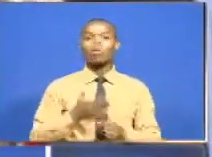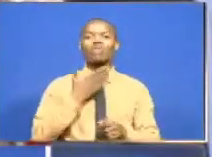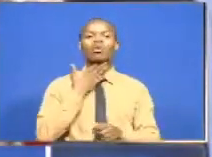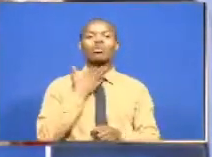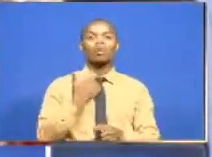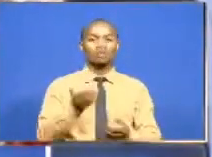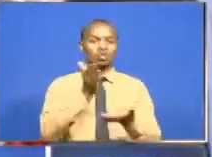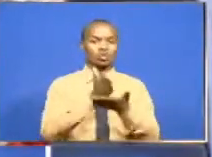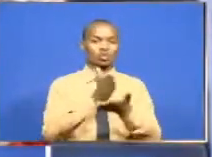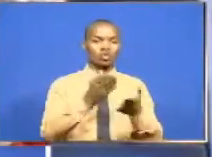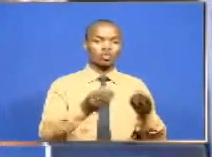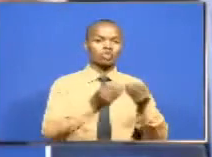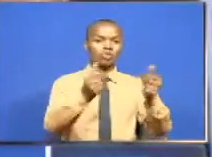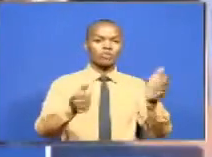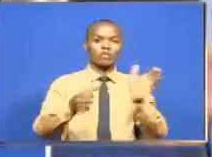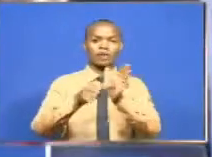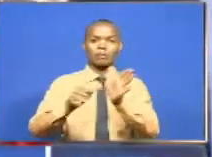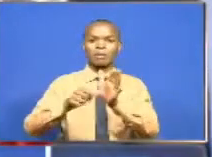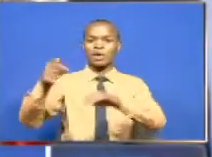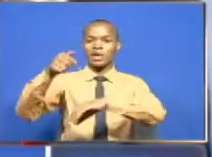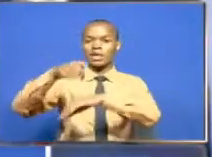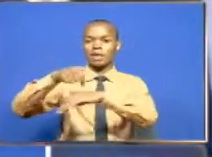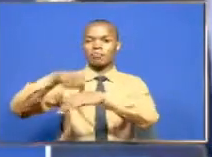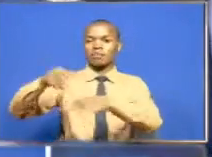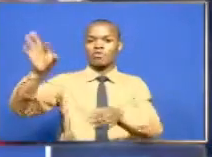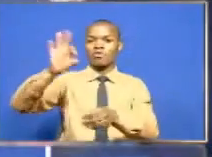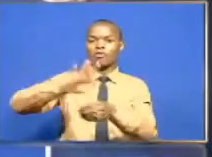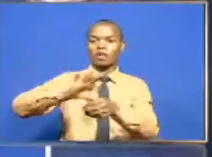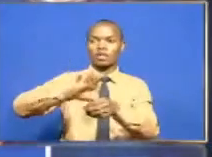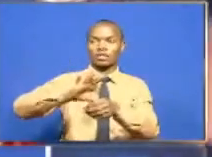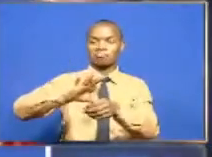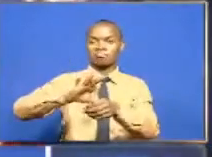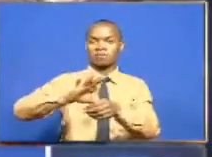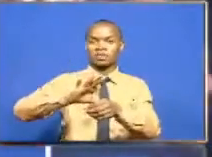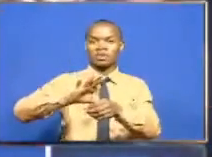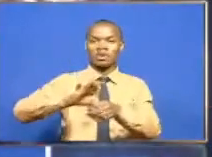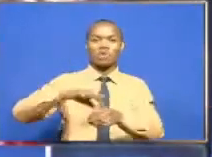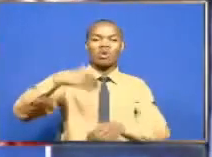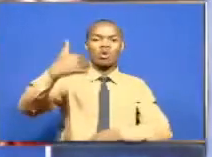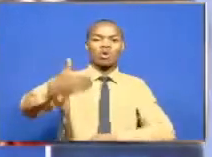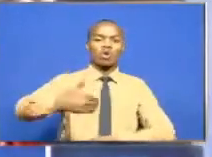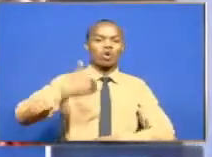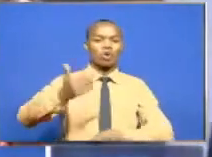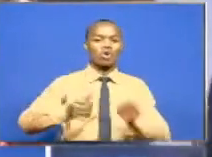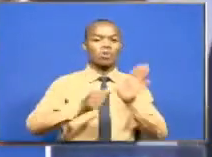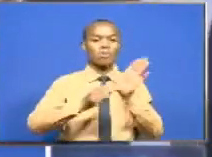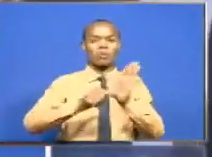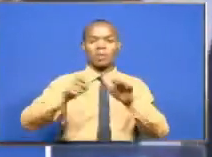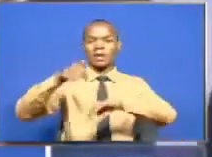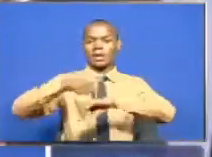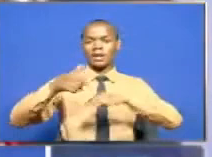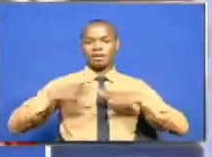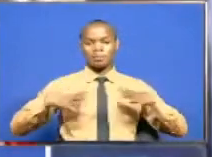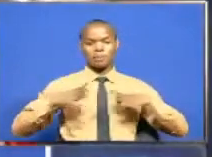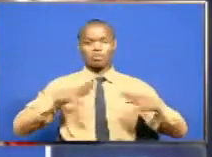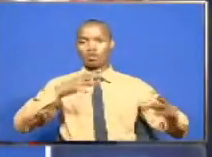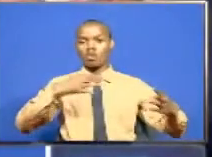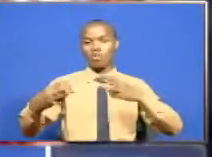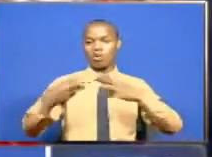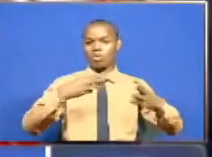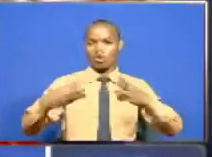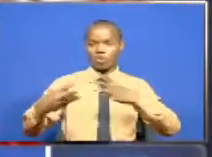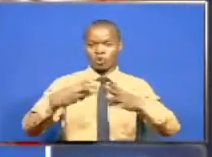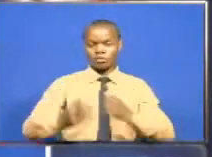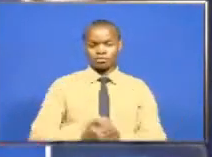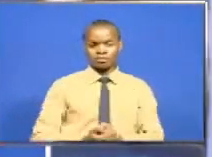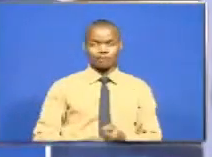mambo ya uchaguzi. Kila mara kwa mara naleta shida watu wanaoana. Nataka vile